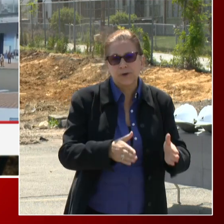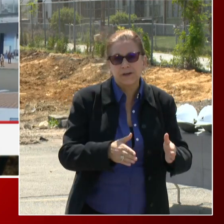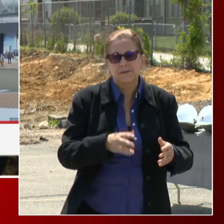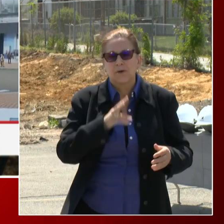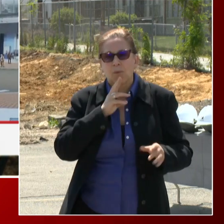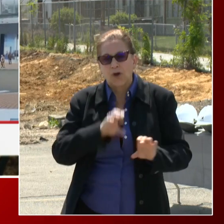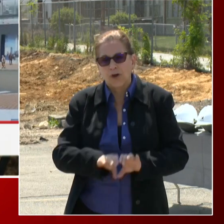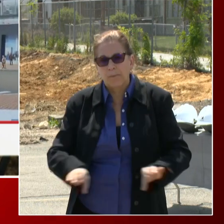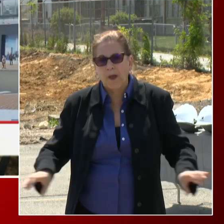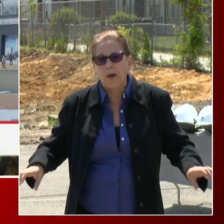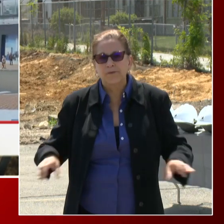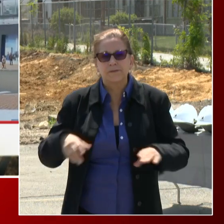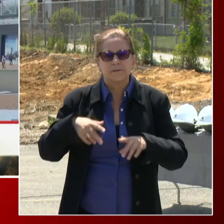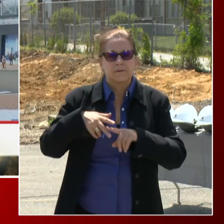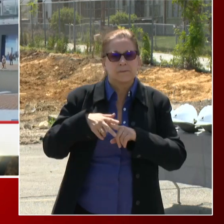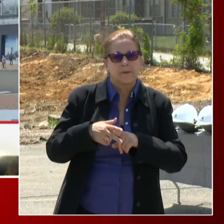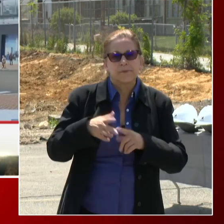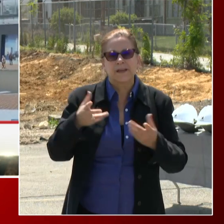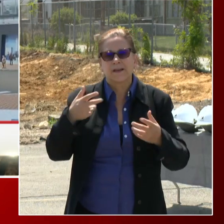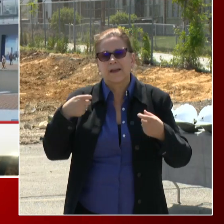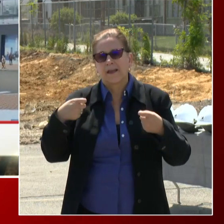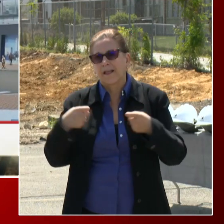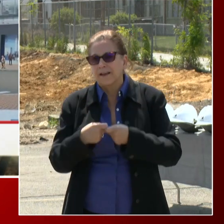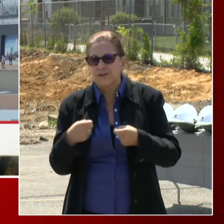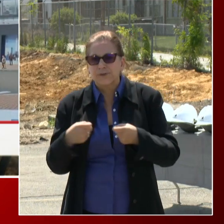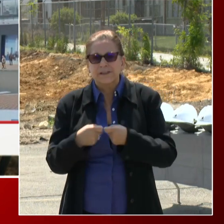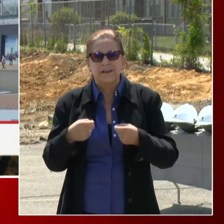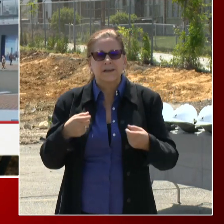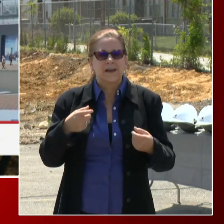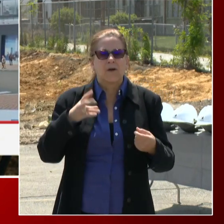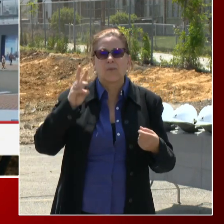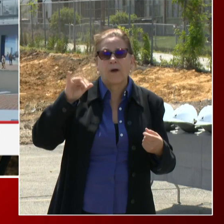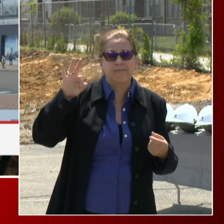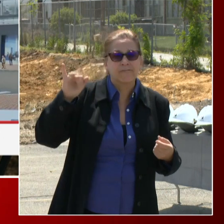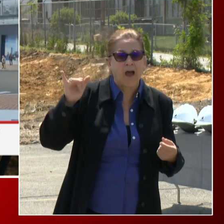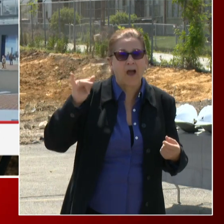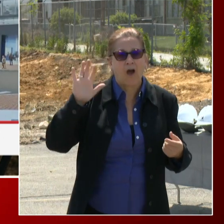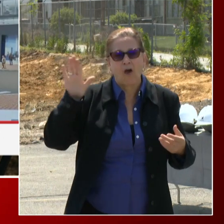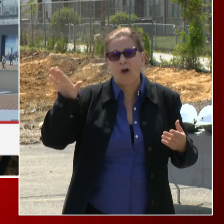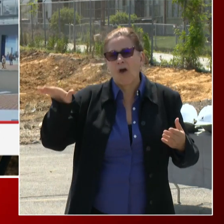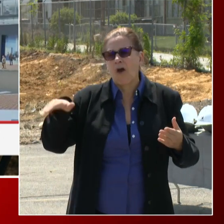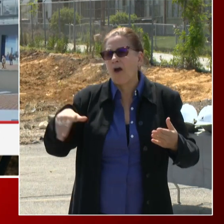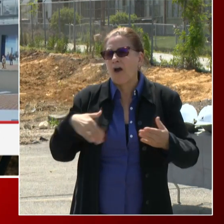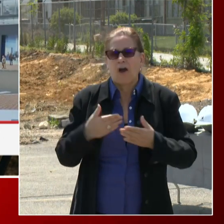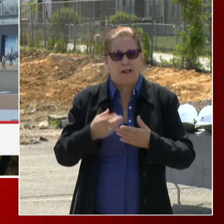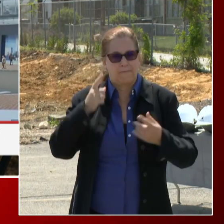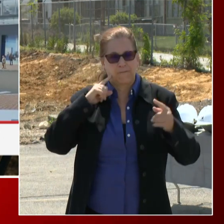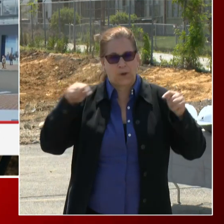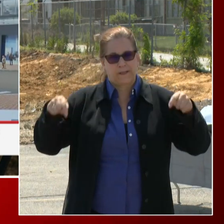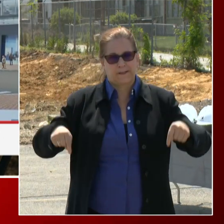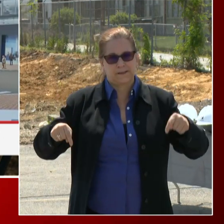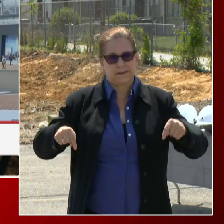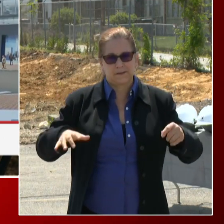and the public space amenities as well. That's what we're going to invest in. And through Mayor Bowser's leadership and Councilmember